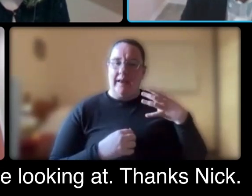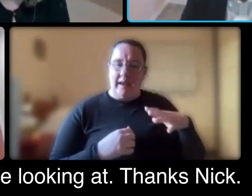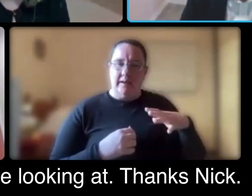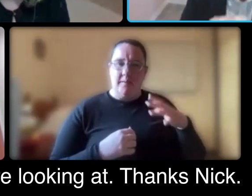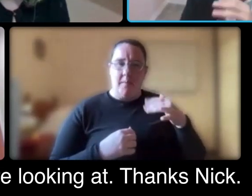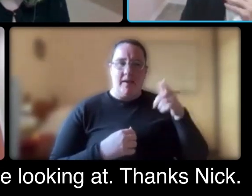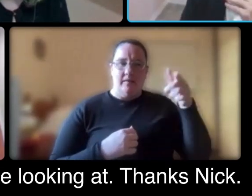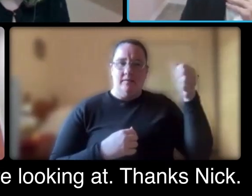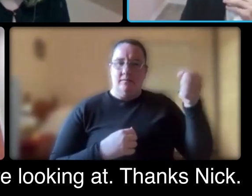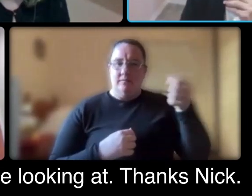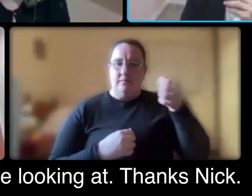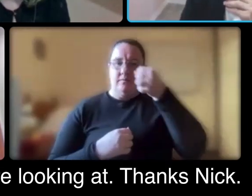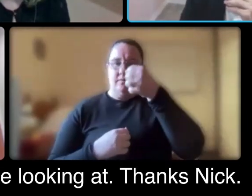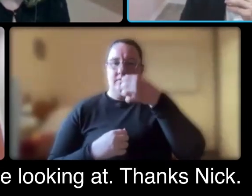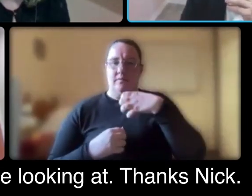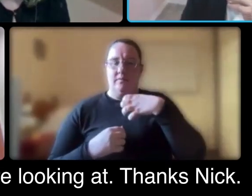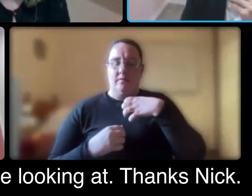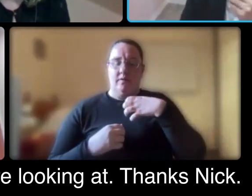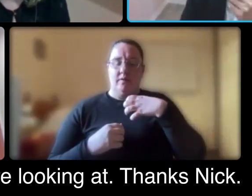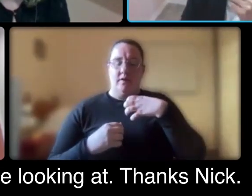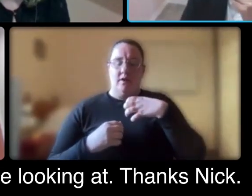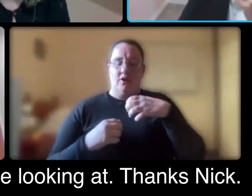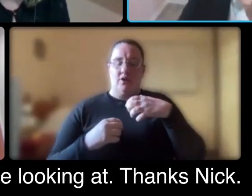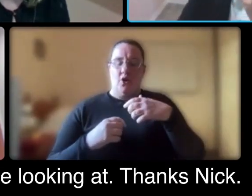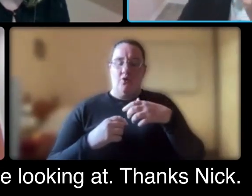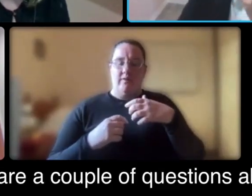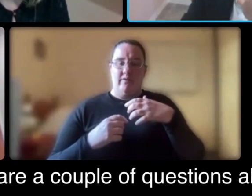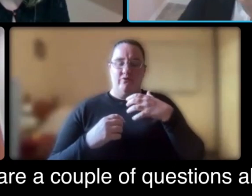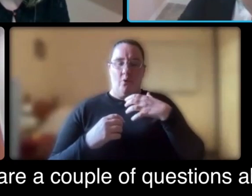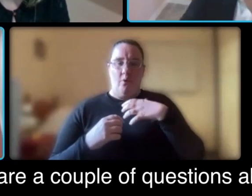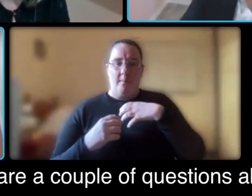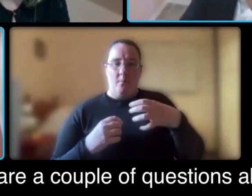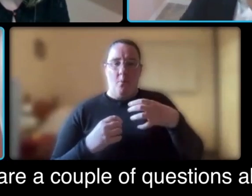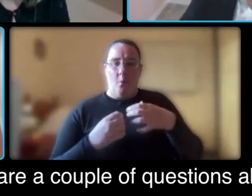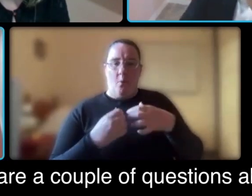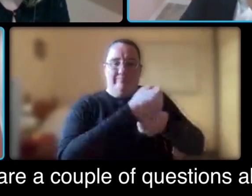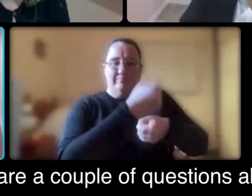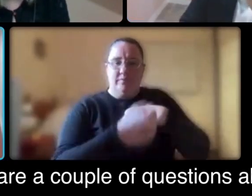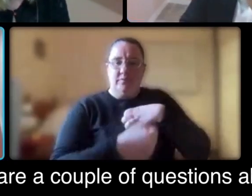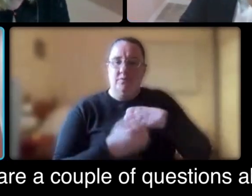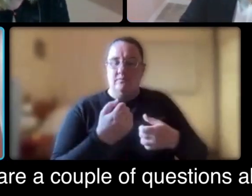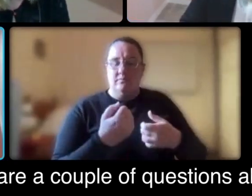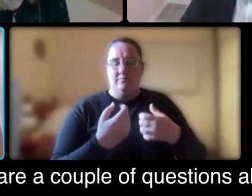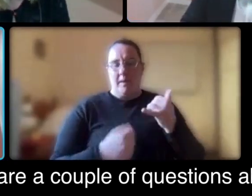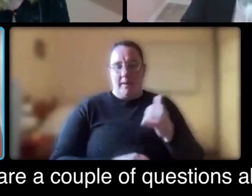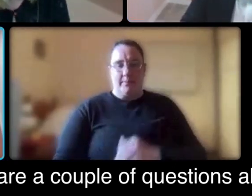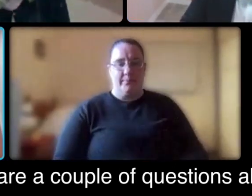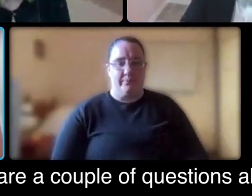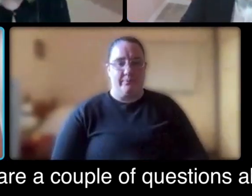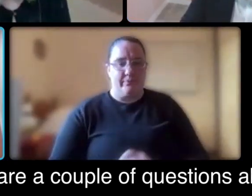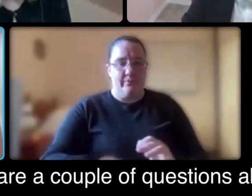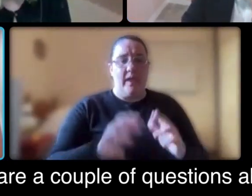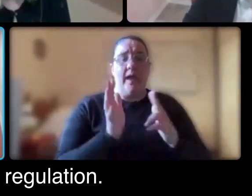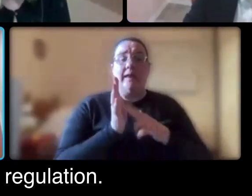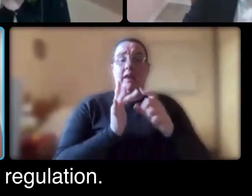So that is something we are looking at. Thanks, Nick. Okay, great. So, Carol, there were a couple of questions